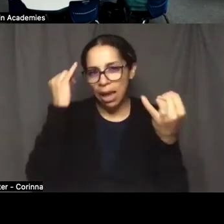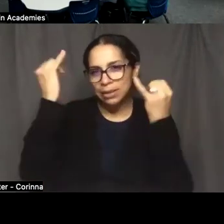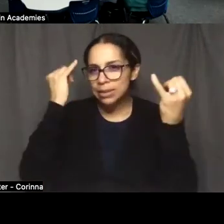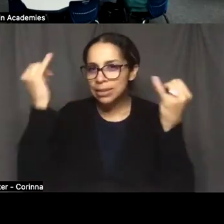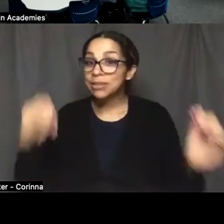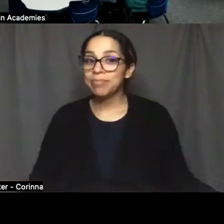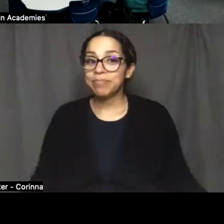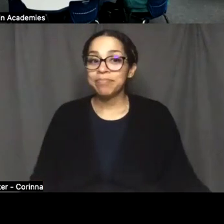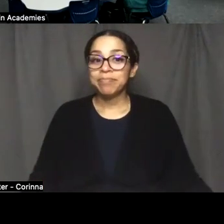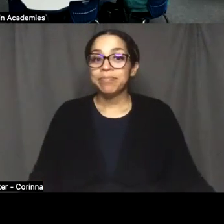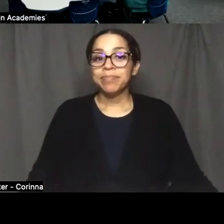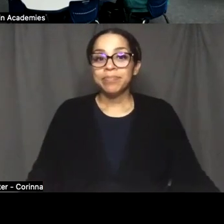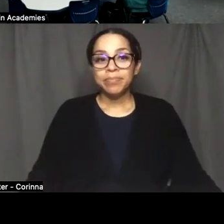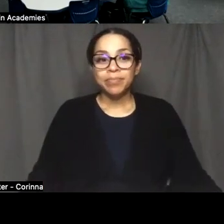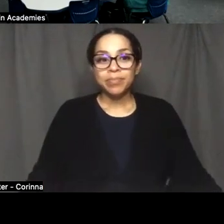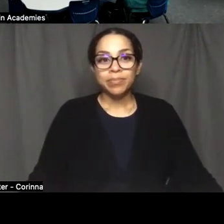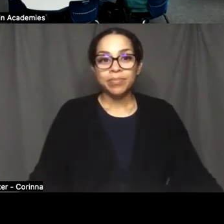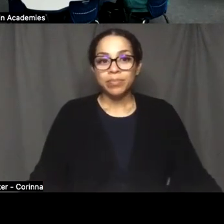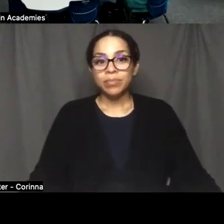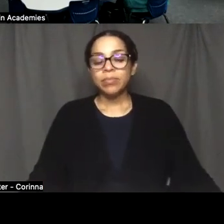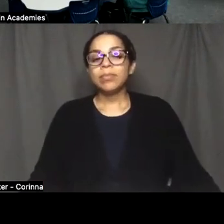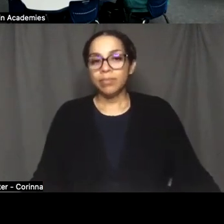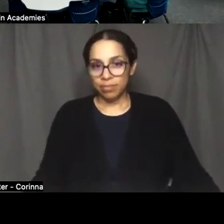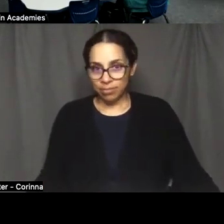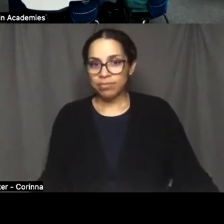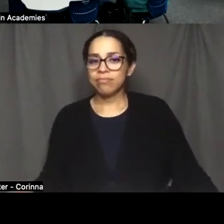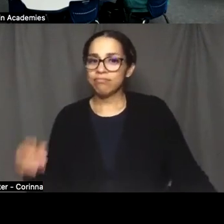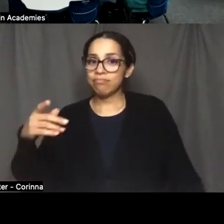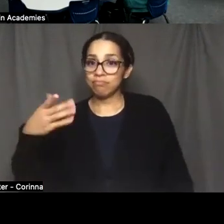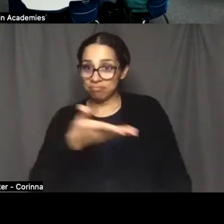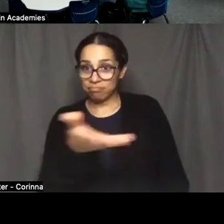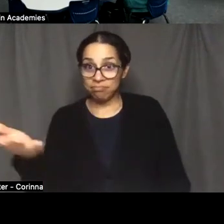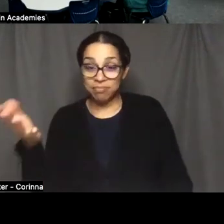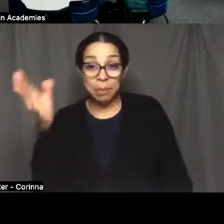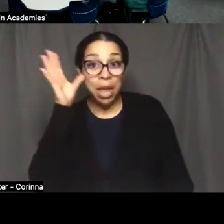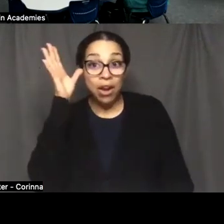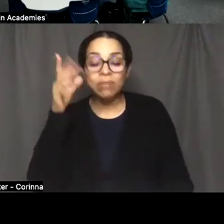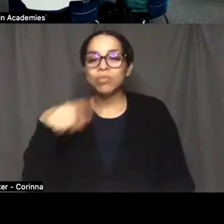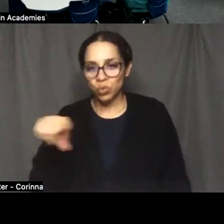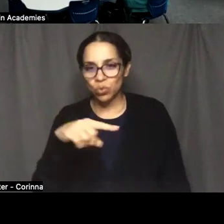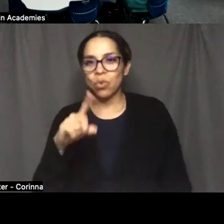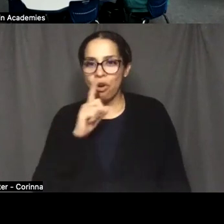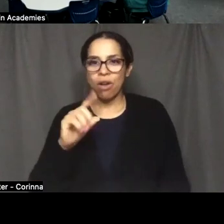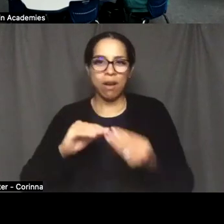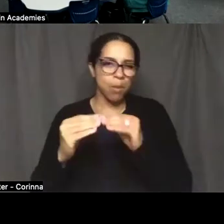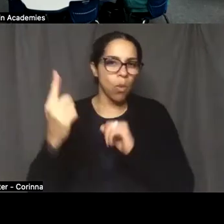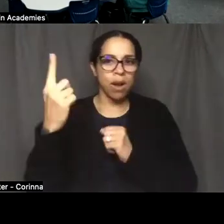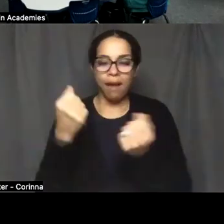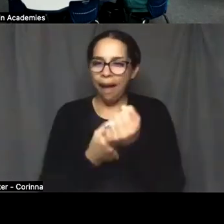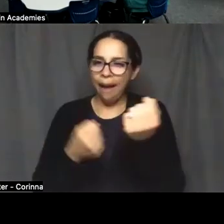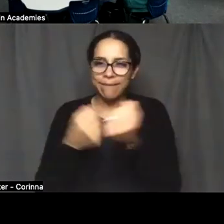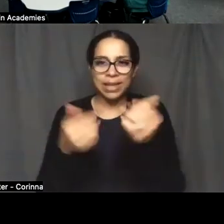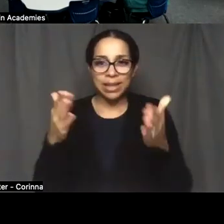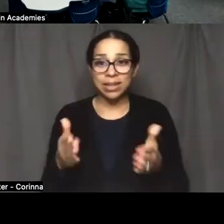ask. So you as your child's parent, you are their #1 advocate. So if you're concerned about